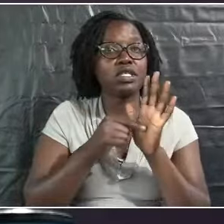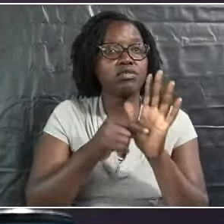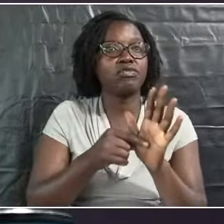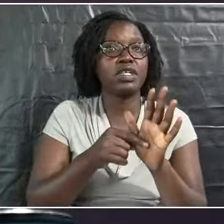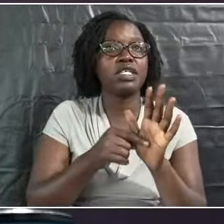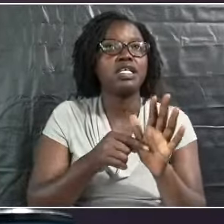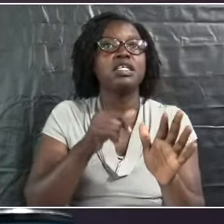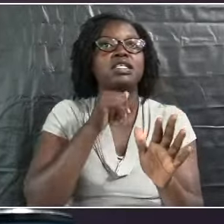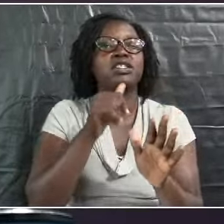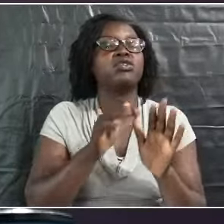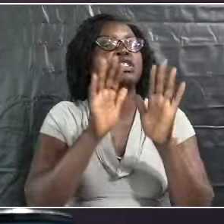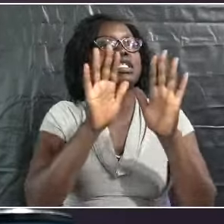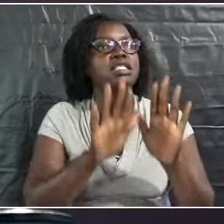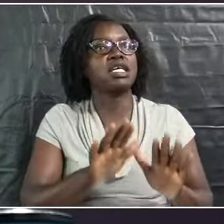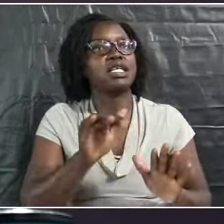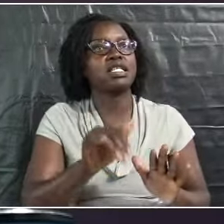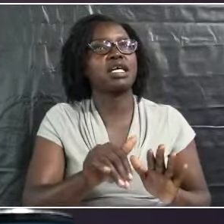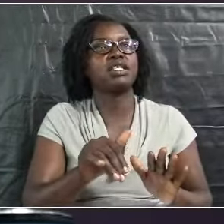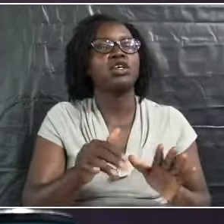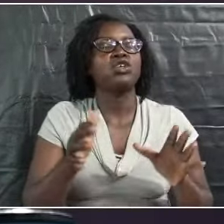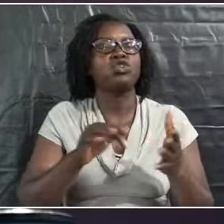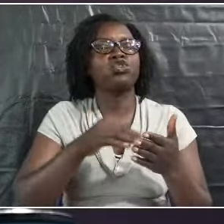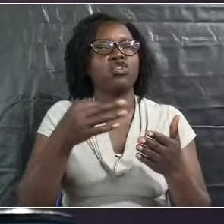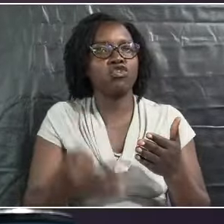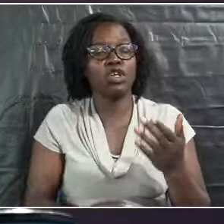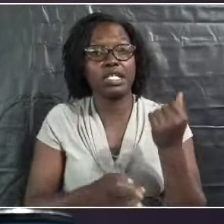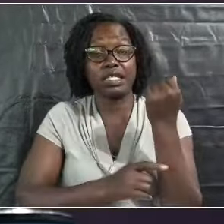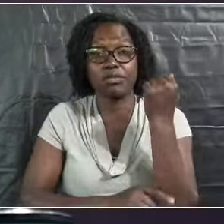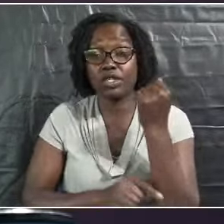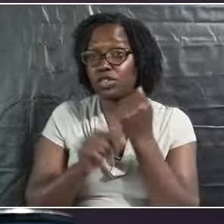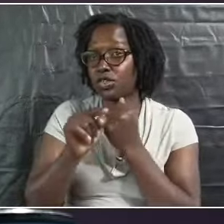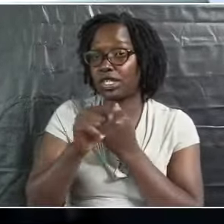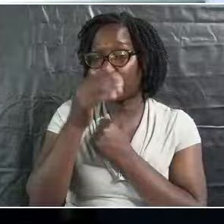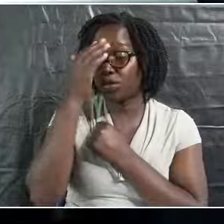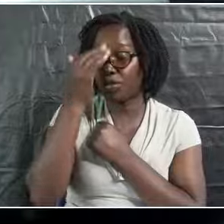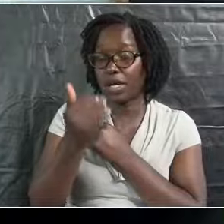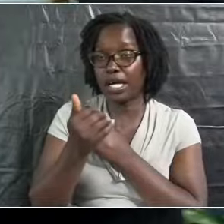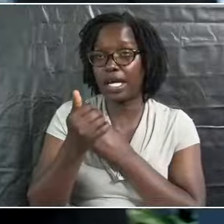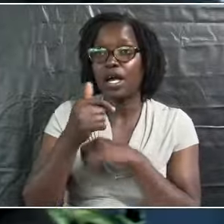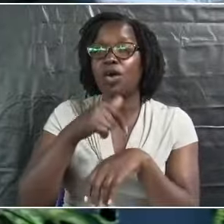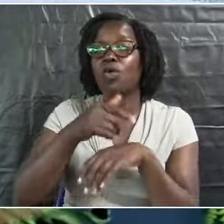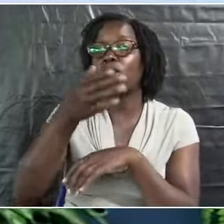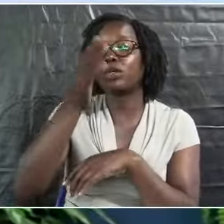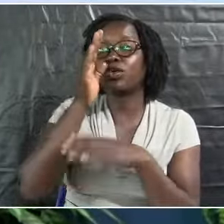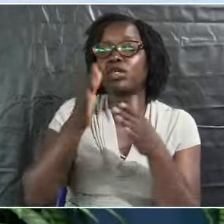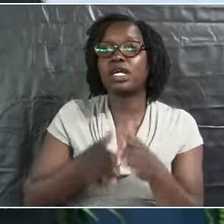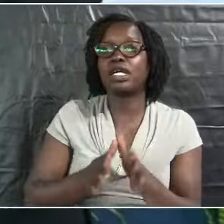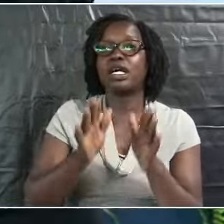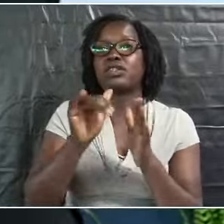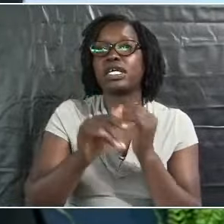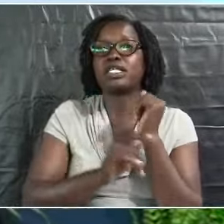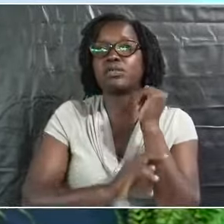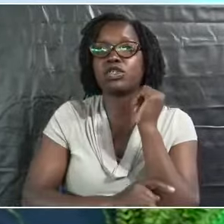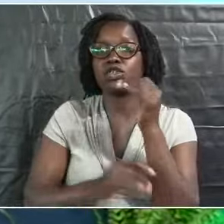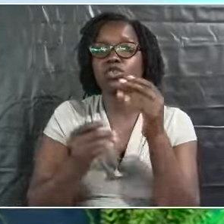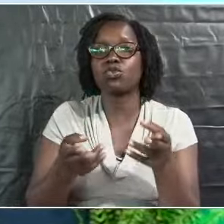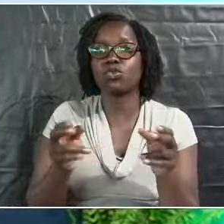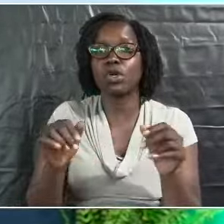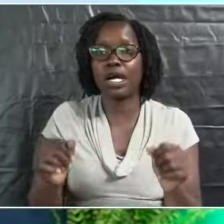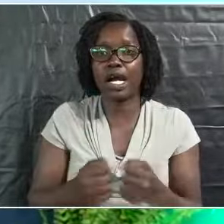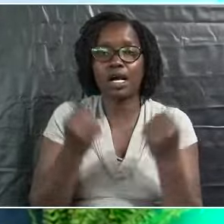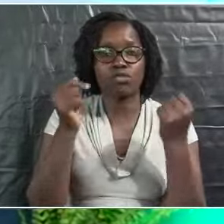is not necessary that you should bow to that temptation, because when God allowed that particular trial to